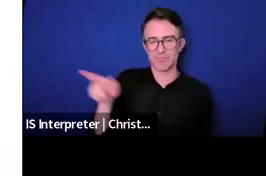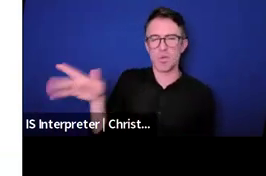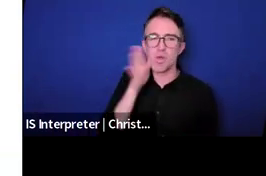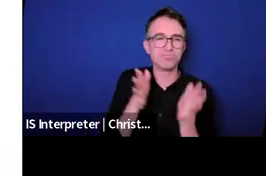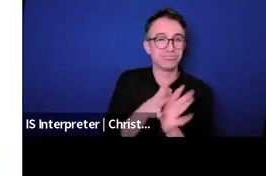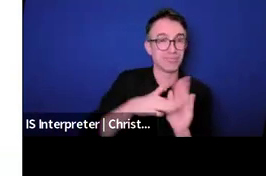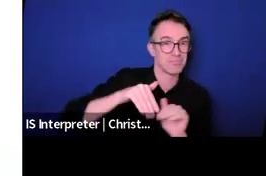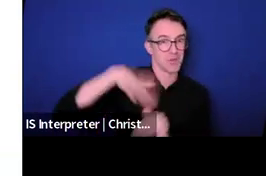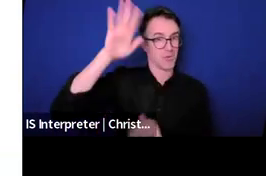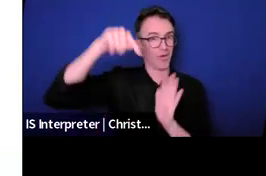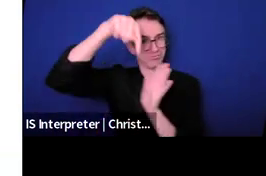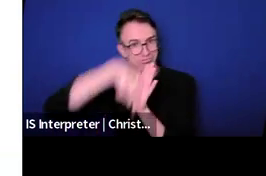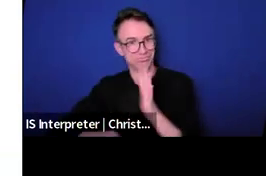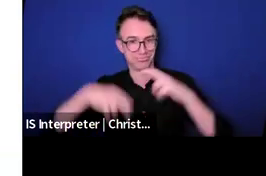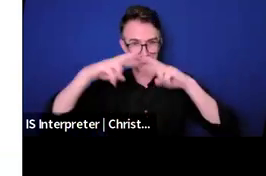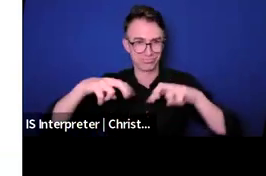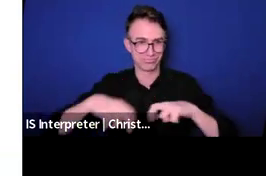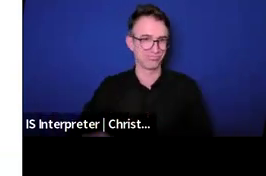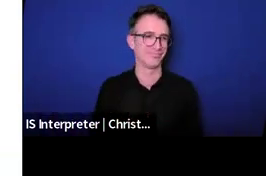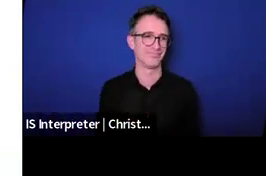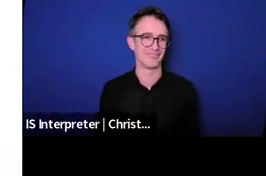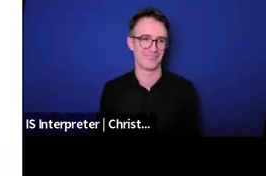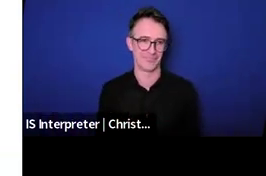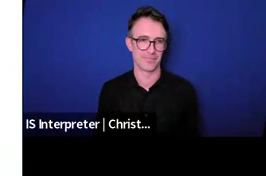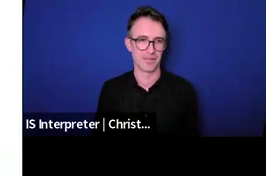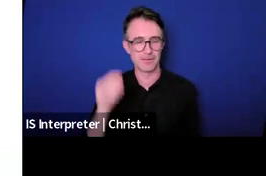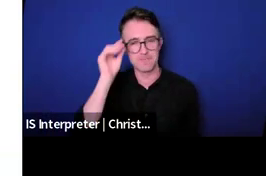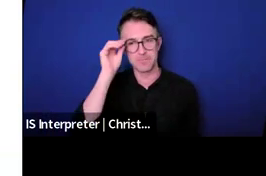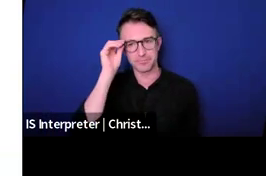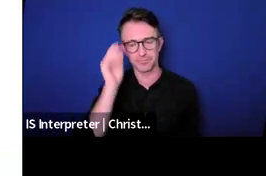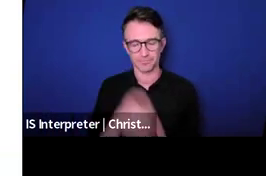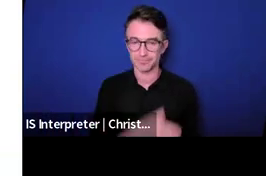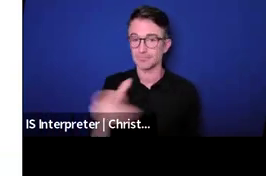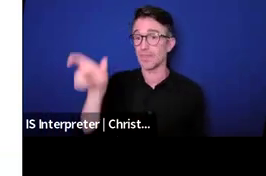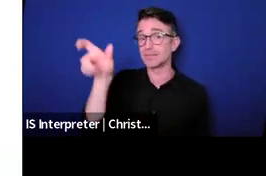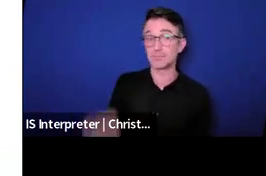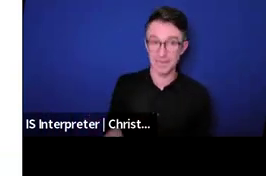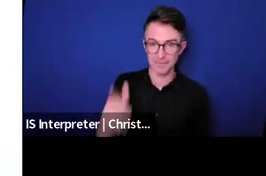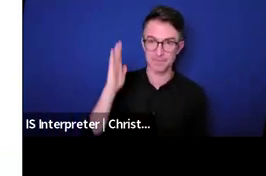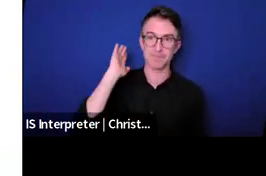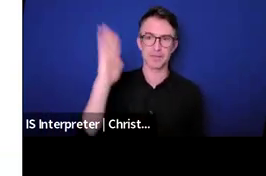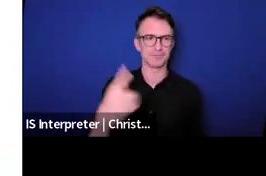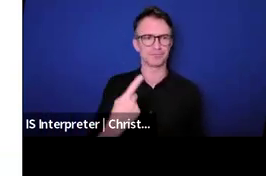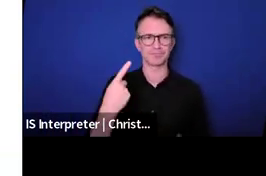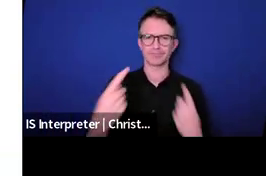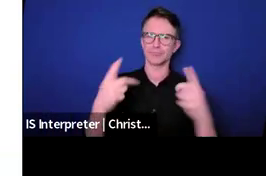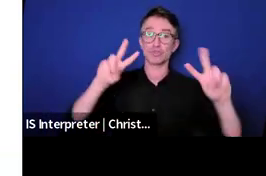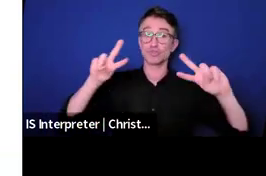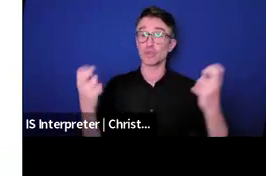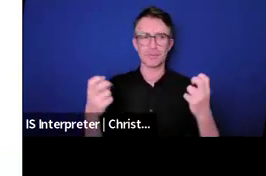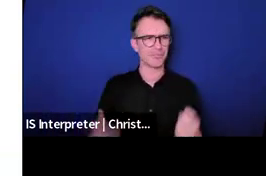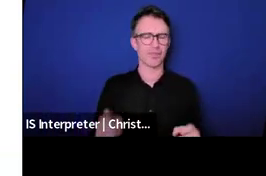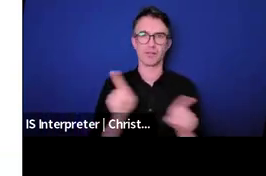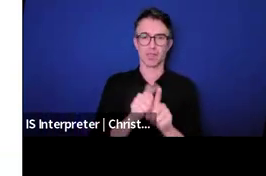next speaker is going to come to start talking a little bit more about the systems approach. So that should be Alex to moderate our fantastic panel